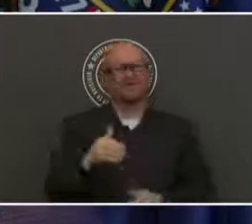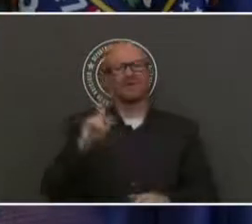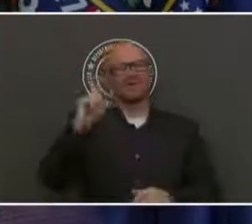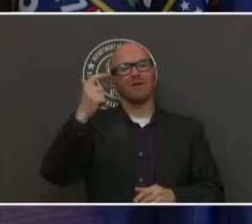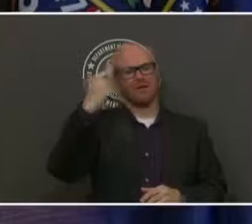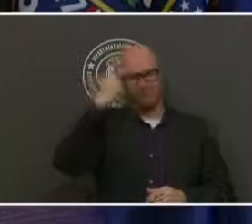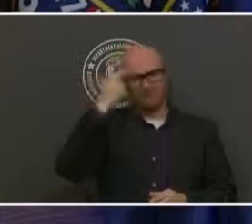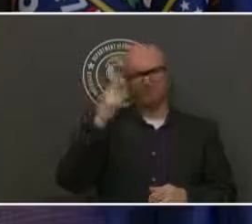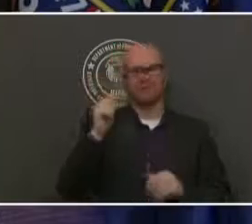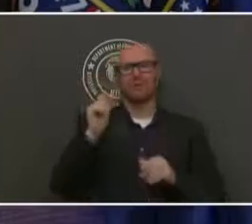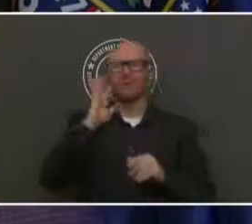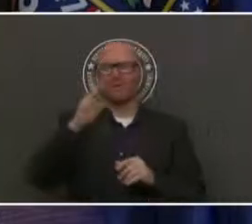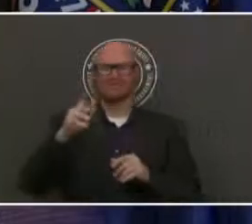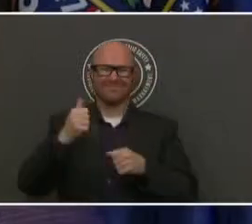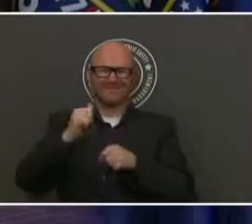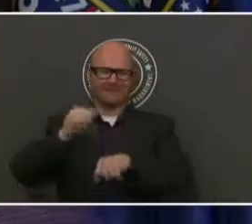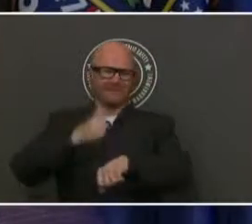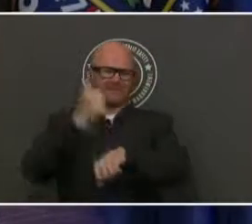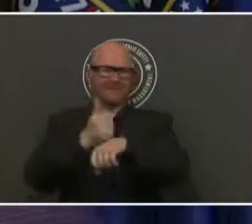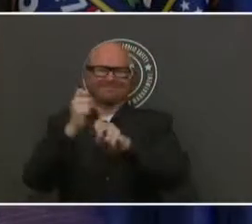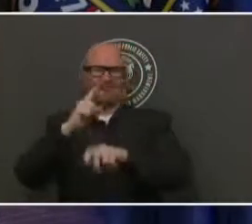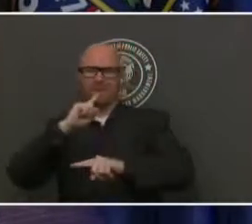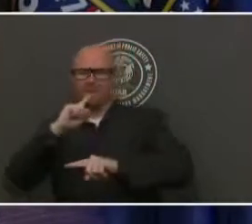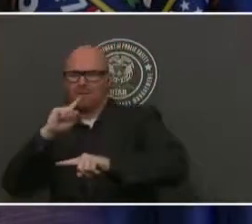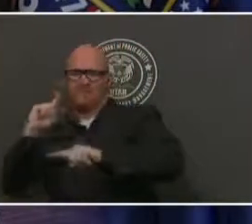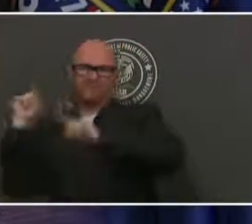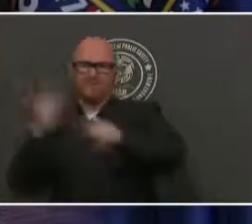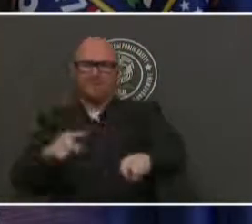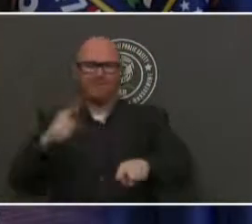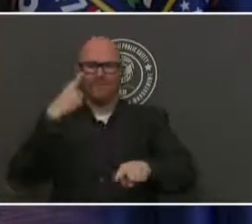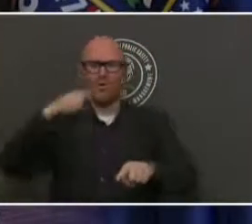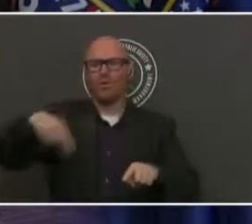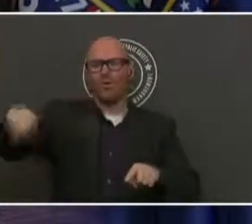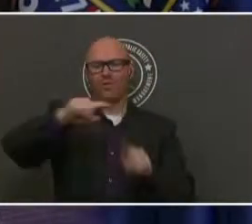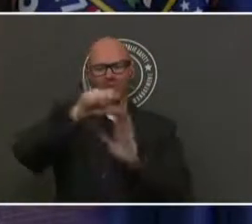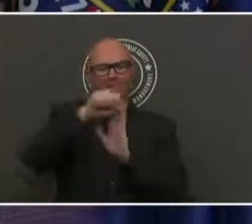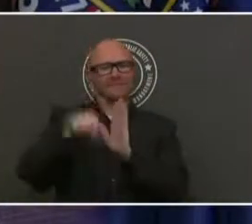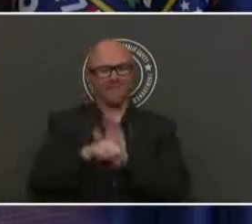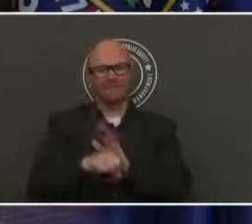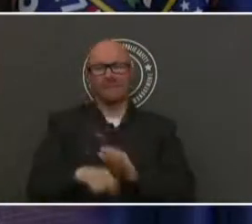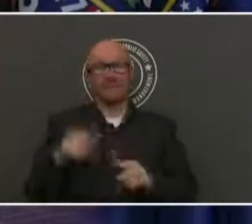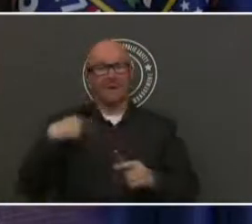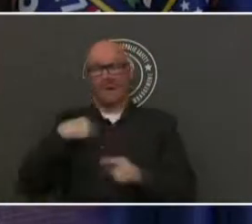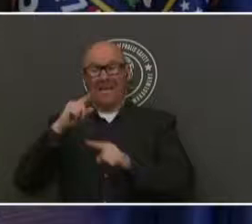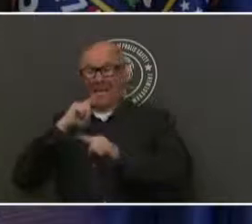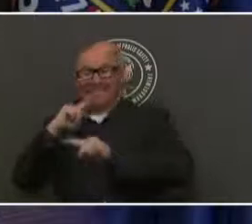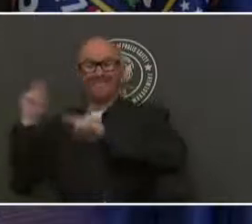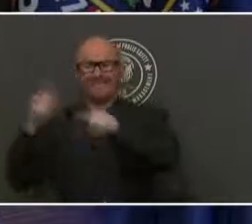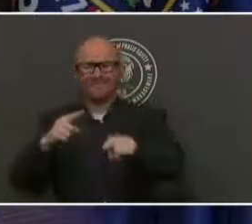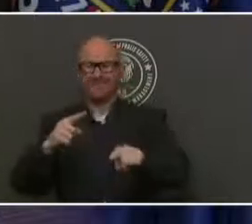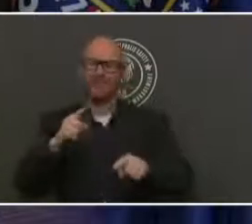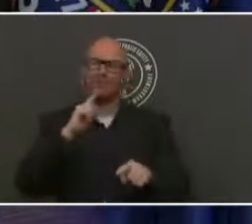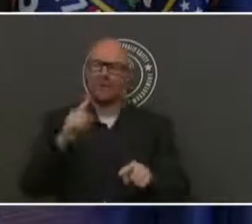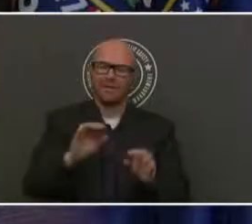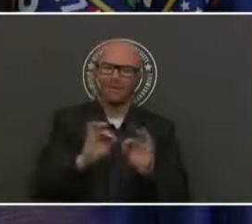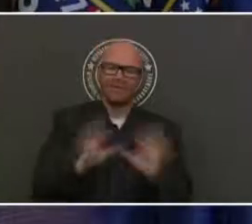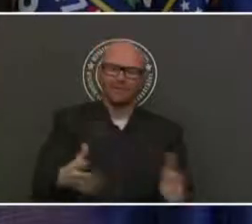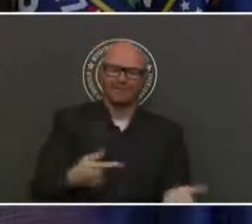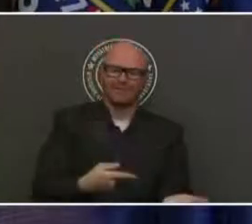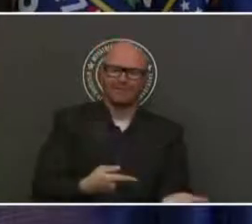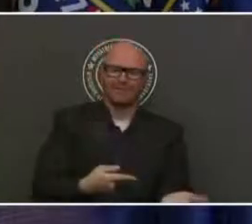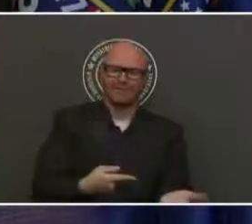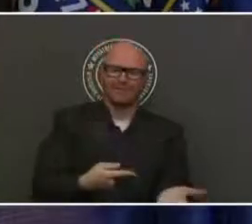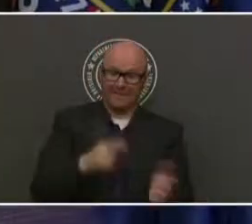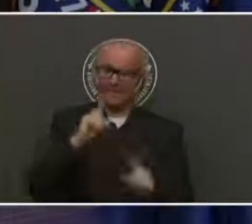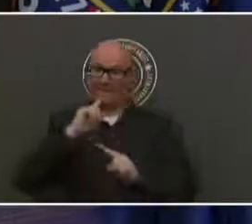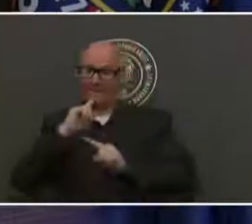They pronounce proclamations that are basically meaningless, because the way it works is whenever